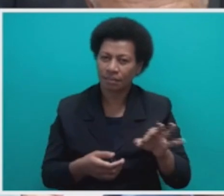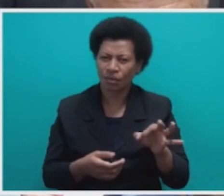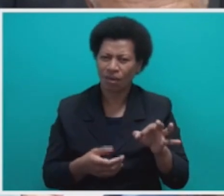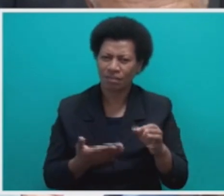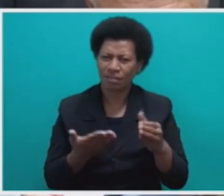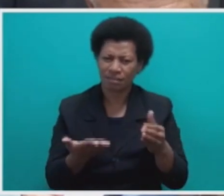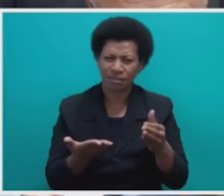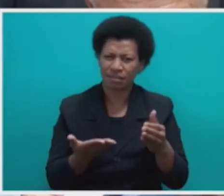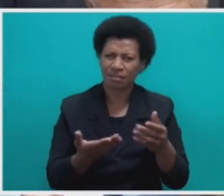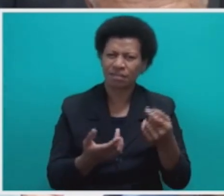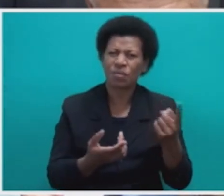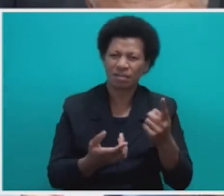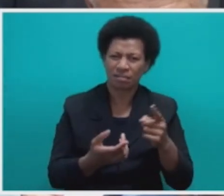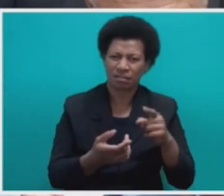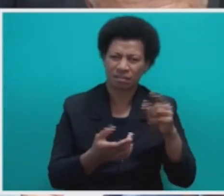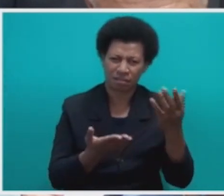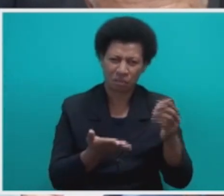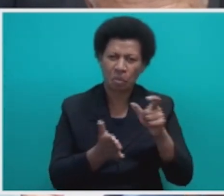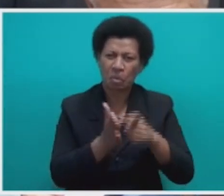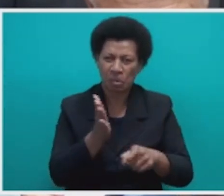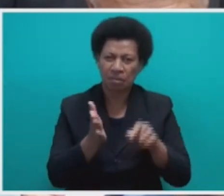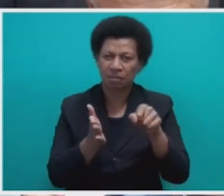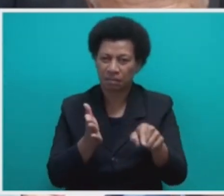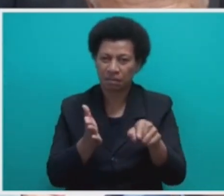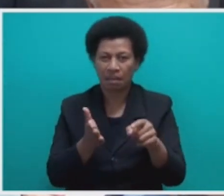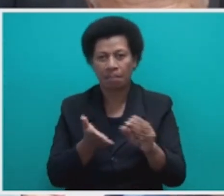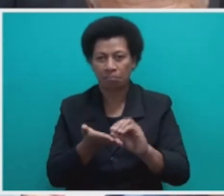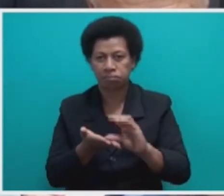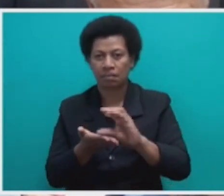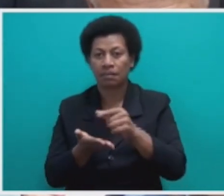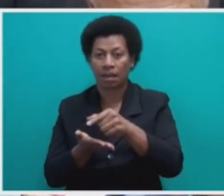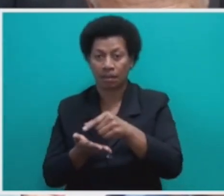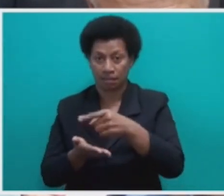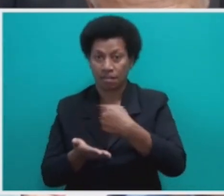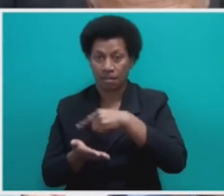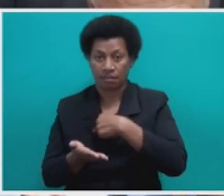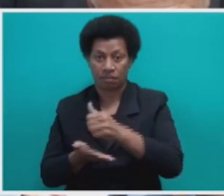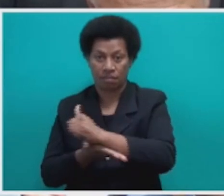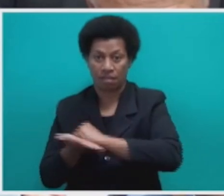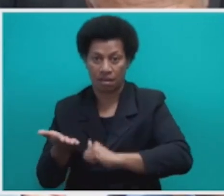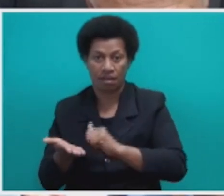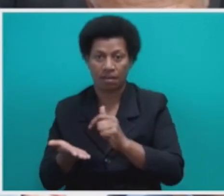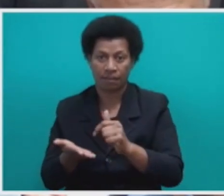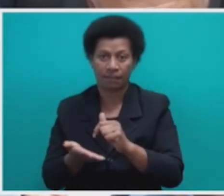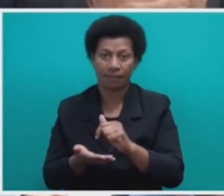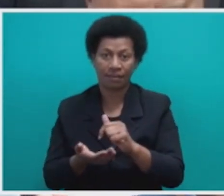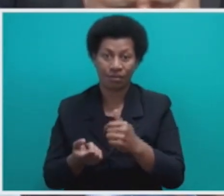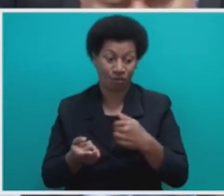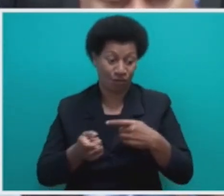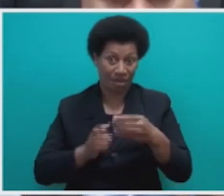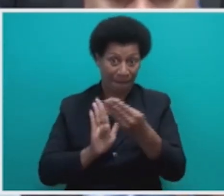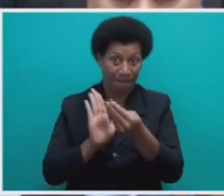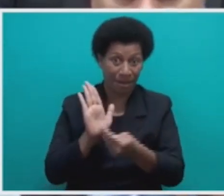to subsidize. They simply add that 42% onto the cost, and the consumers. So the signal that we provided in the budget,